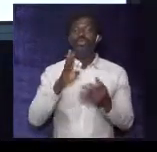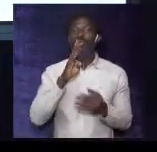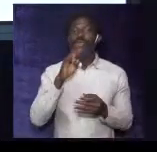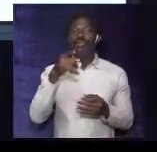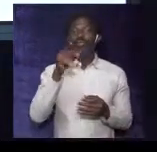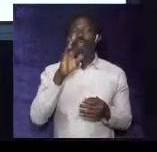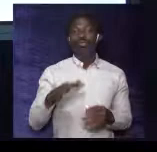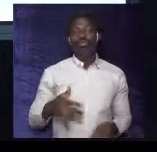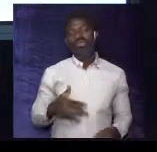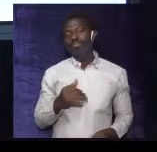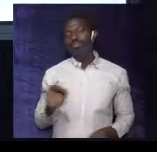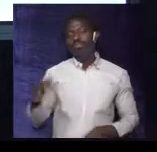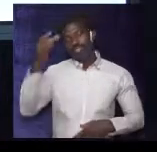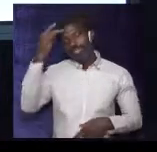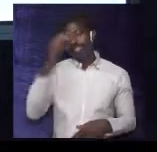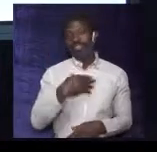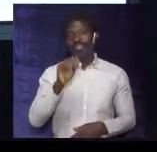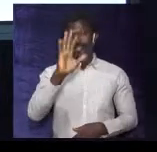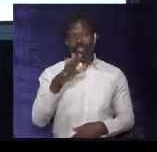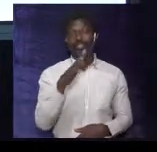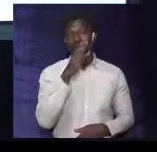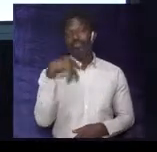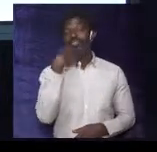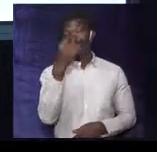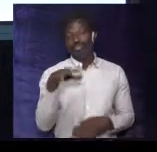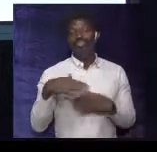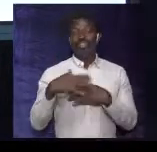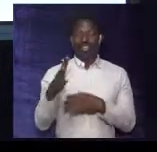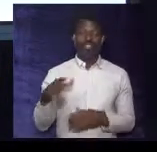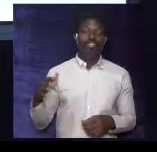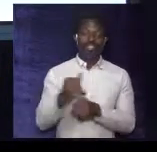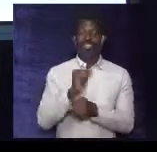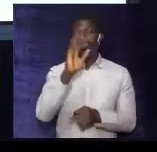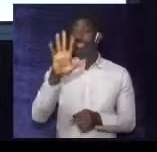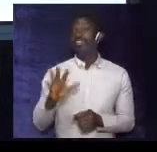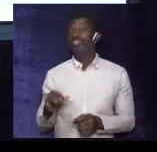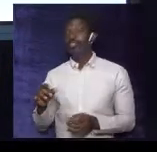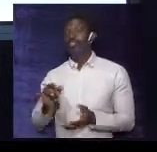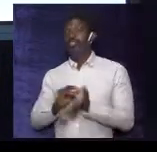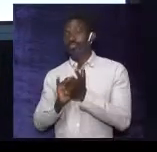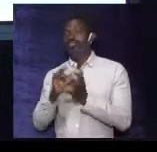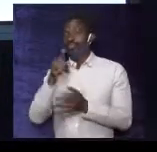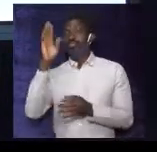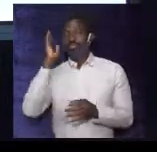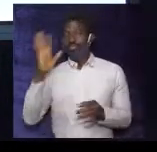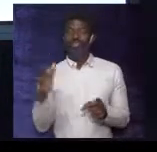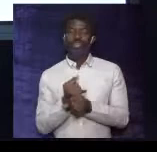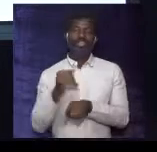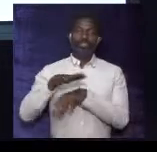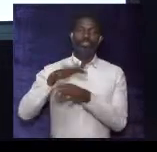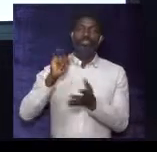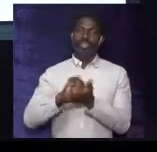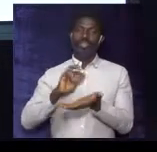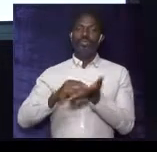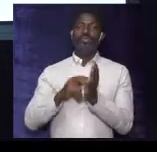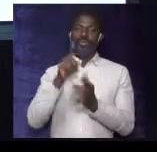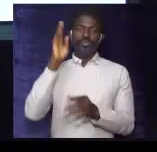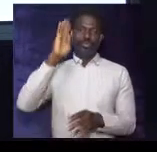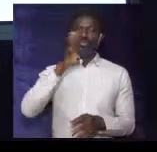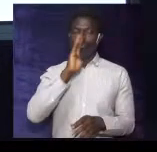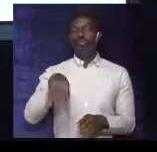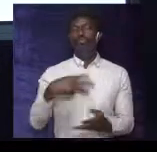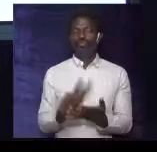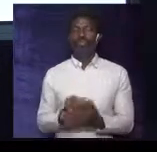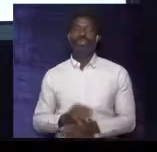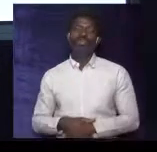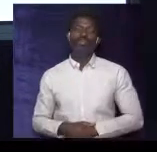over the feverish feeling. Maybe you are feeling feverish and your mommy tells you, after taking your medication, you will get